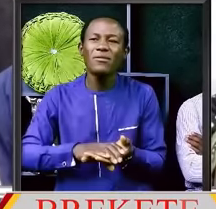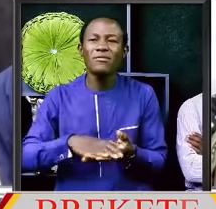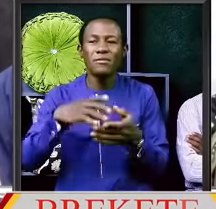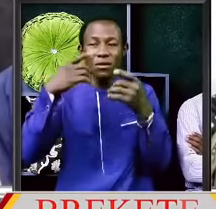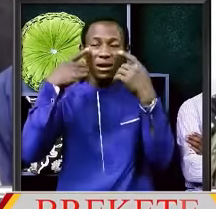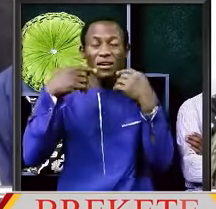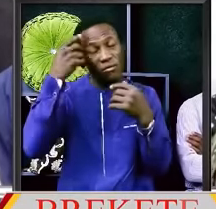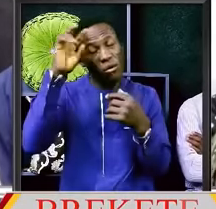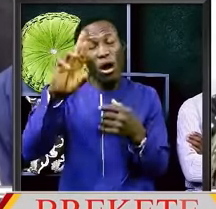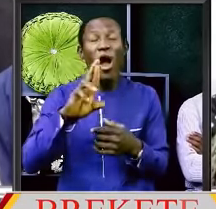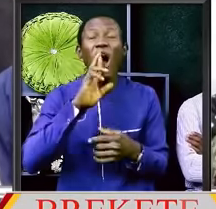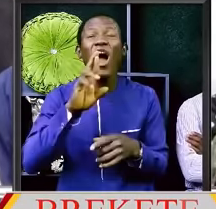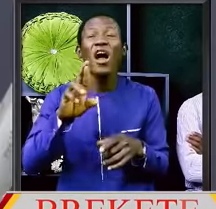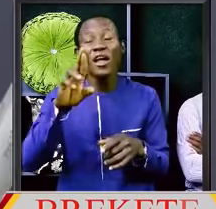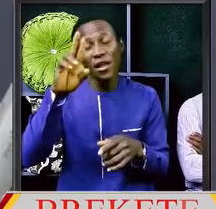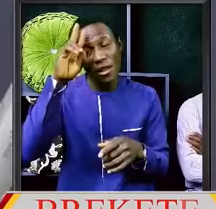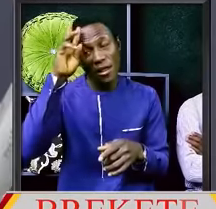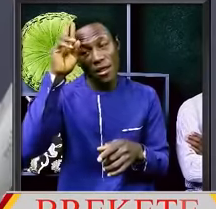love still they.